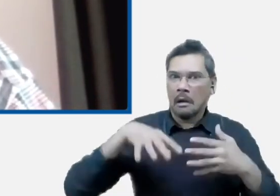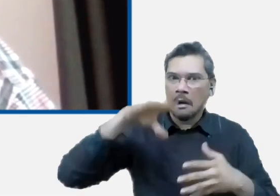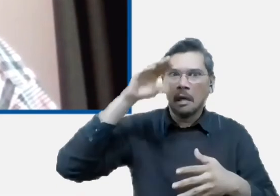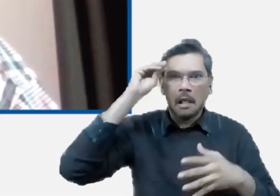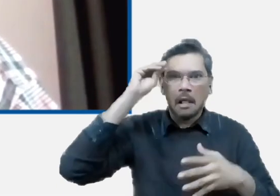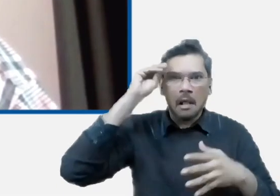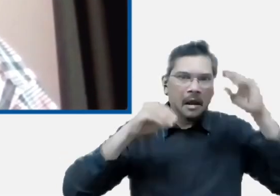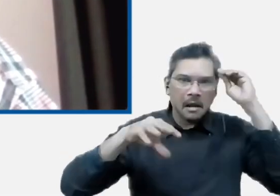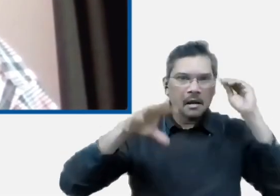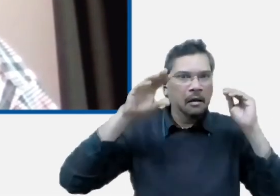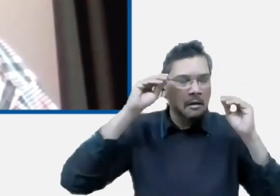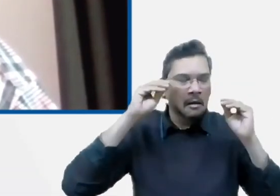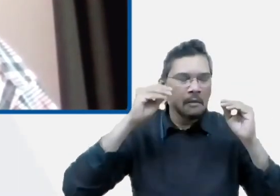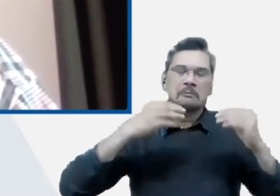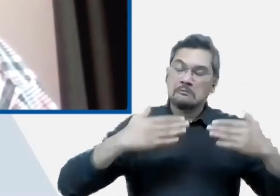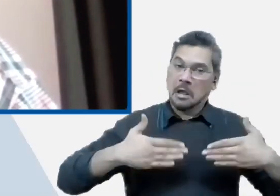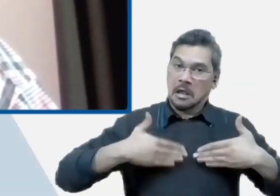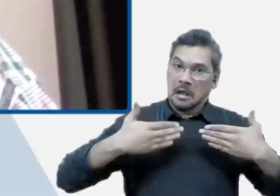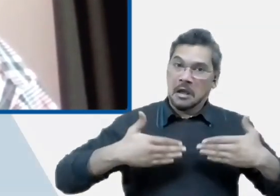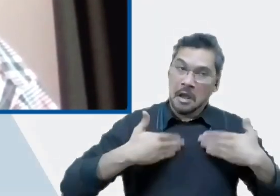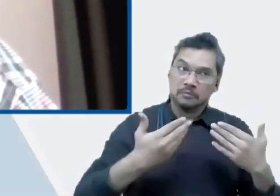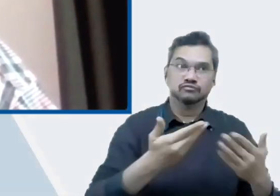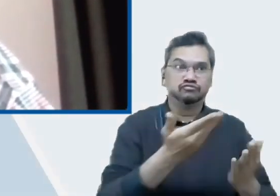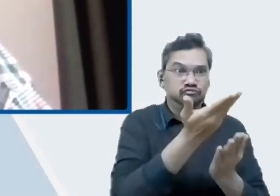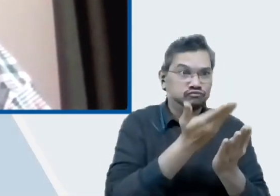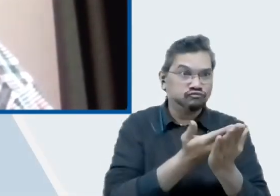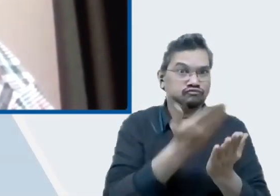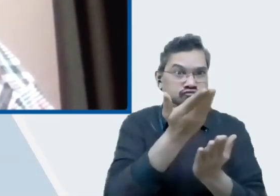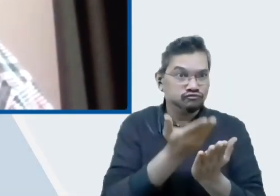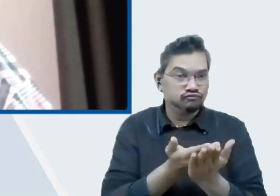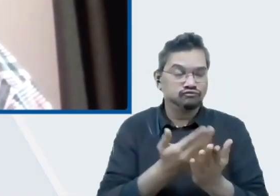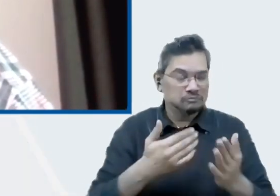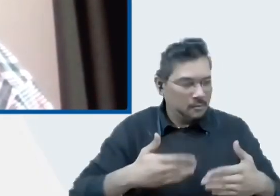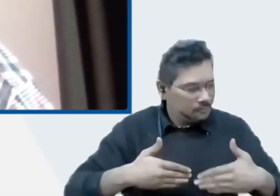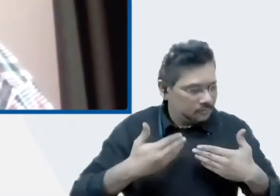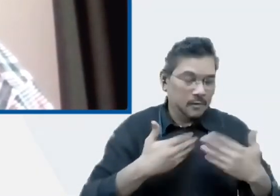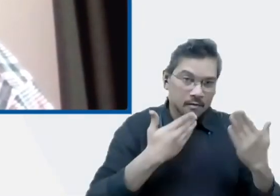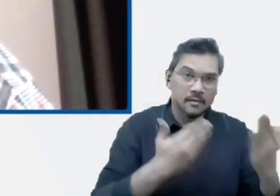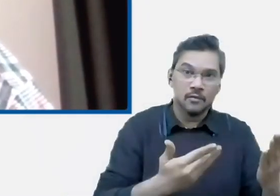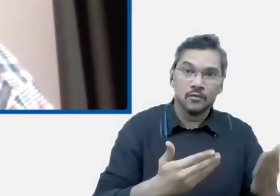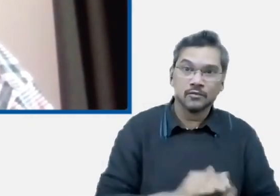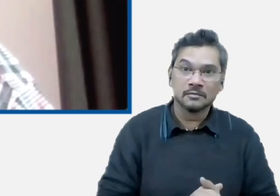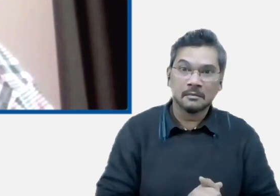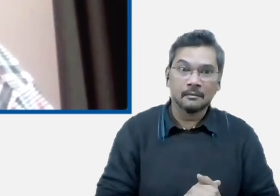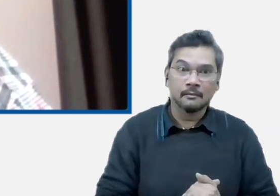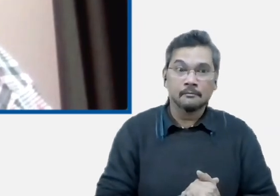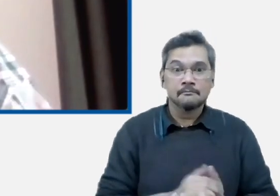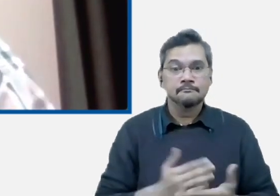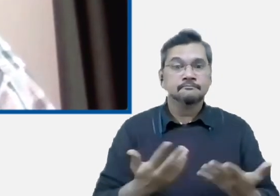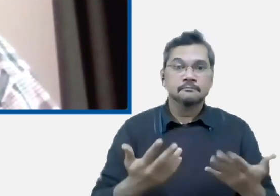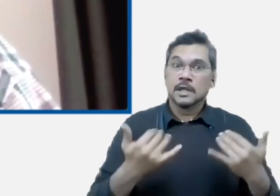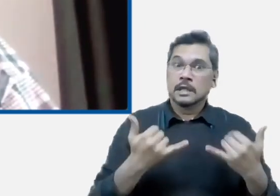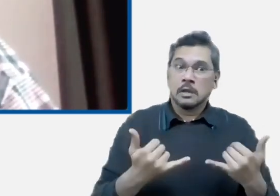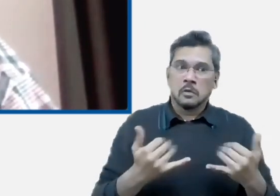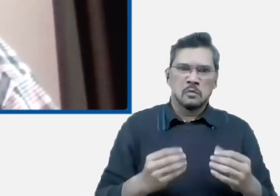in respect of the work that we have done. Otherwise, I really don't have much to add now. Just to say that thank you very much for listening to